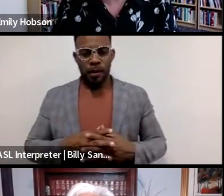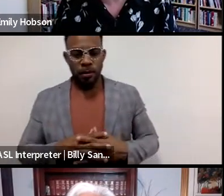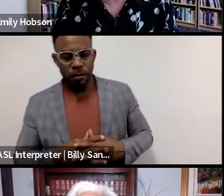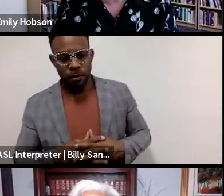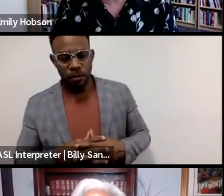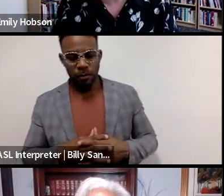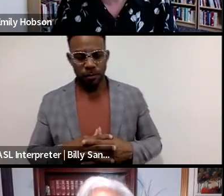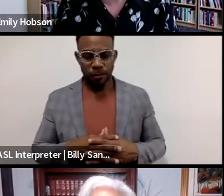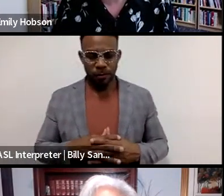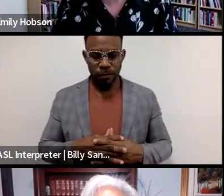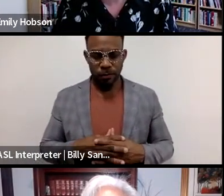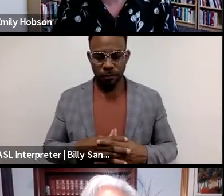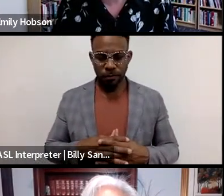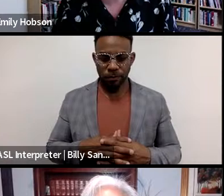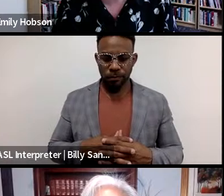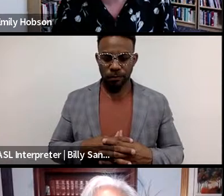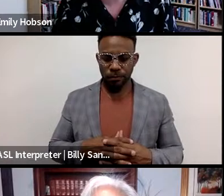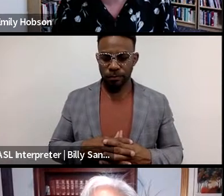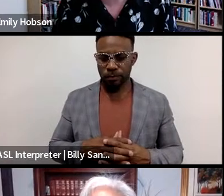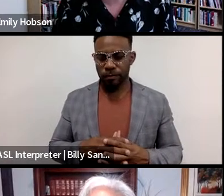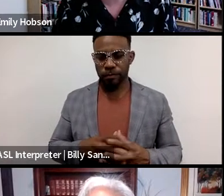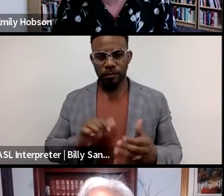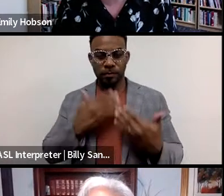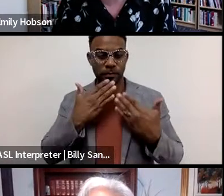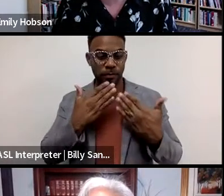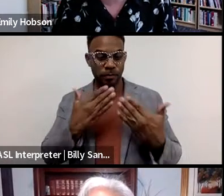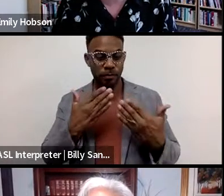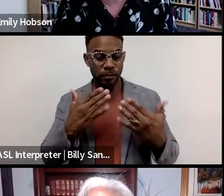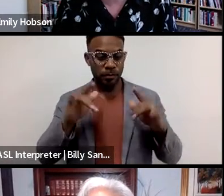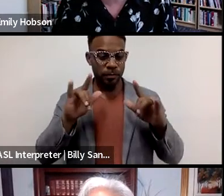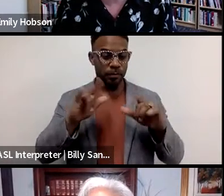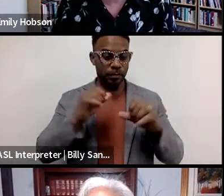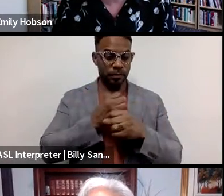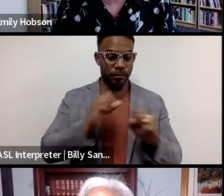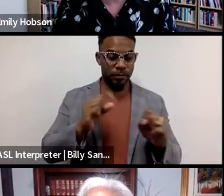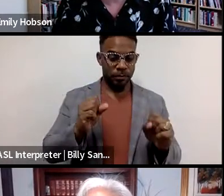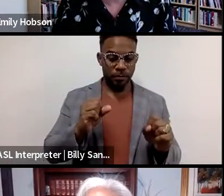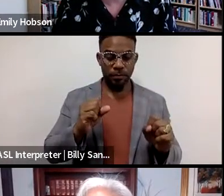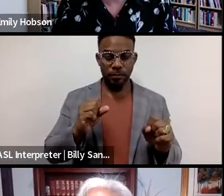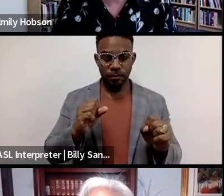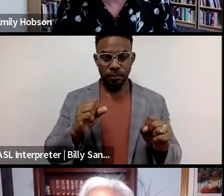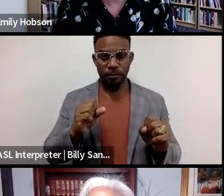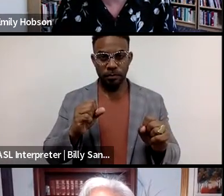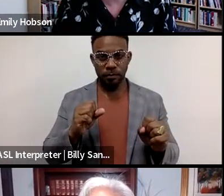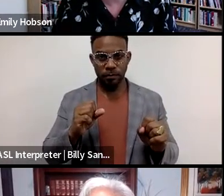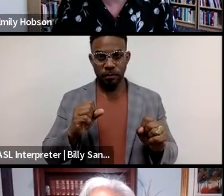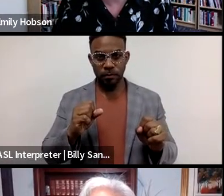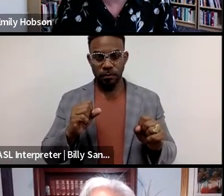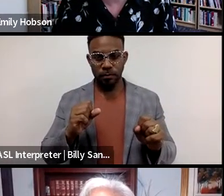And we just wanted to say thank you and to have a safe and